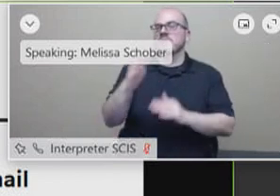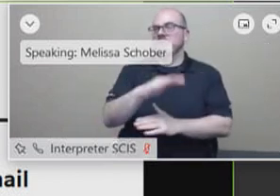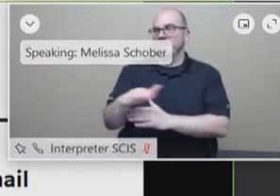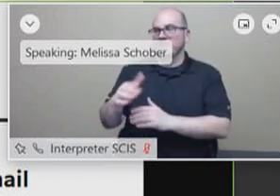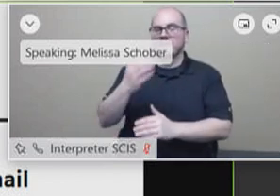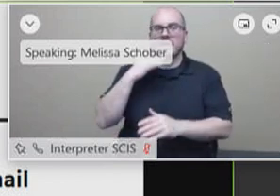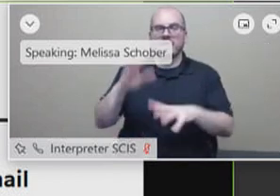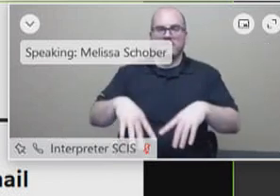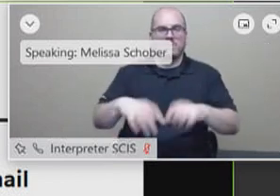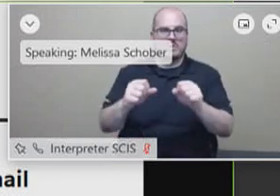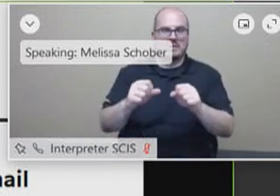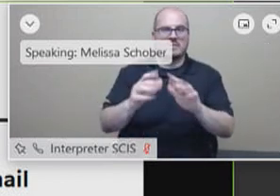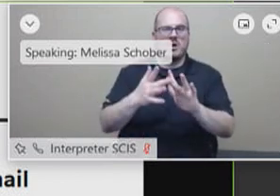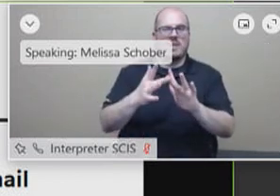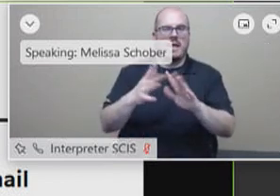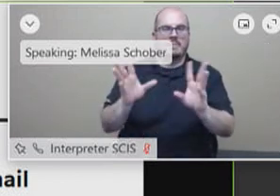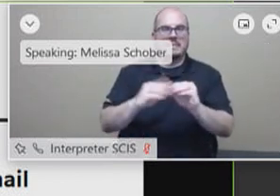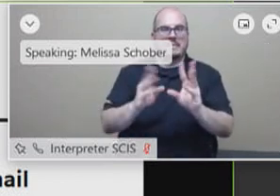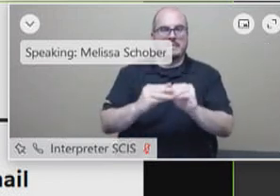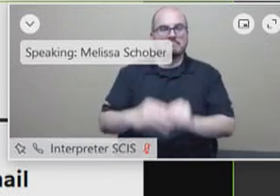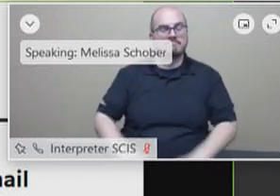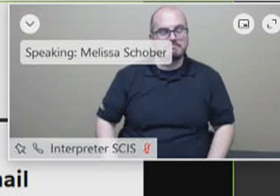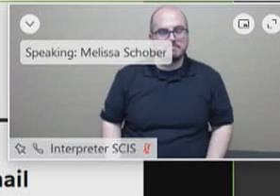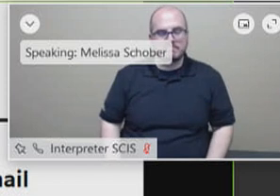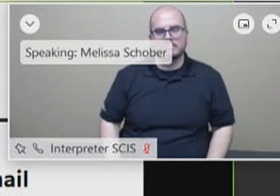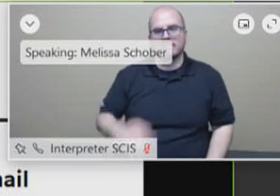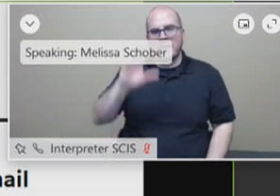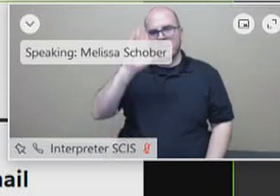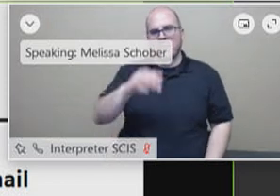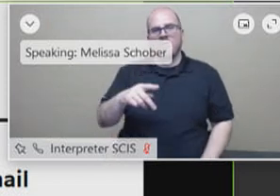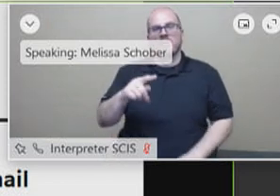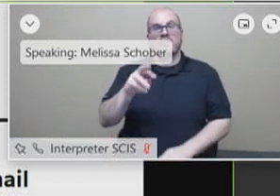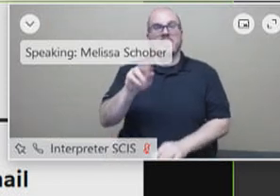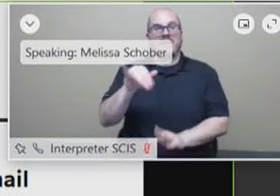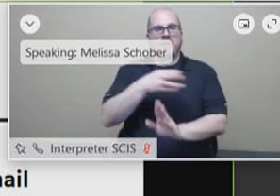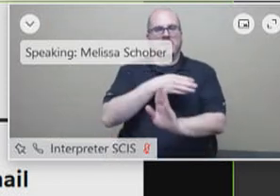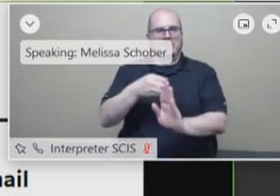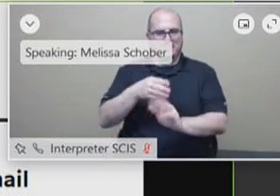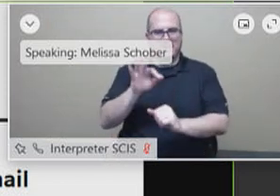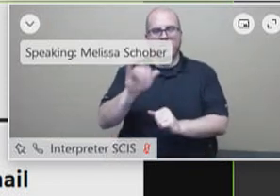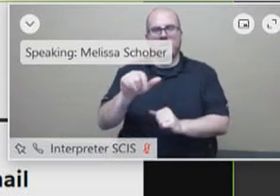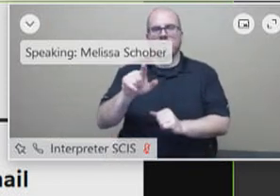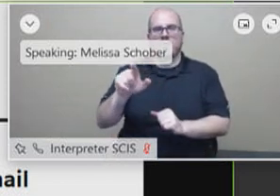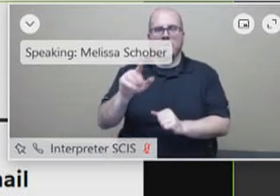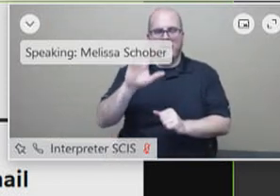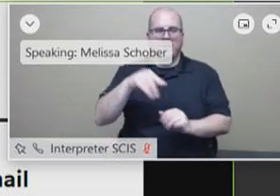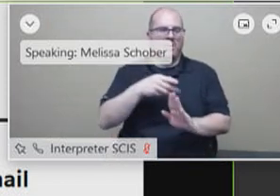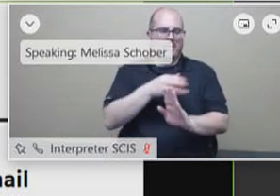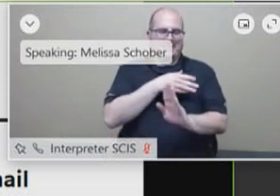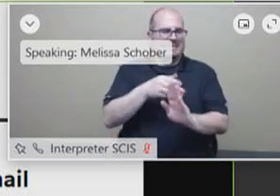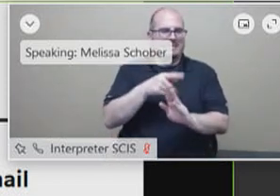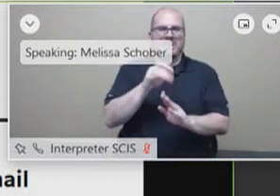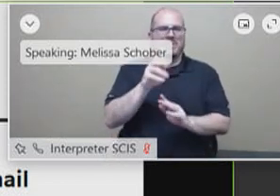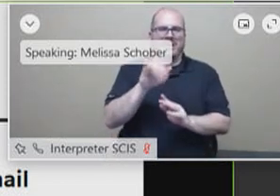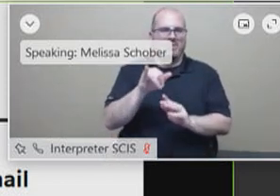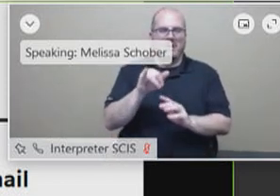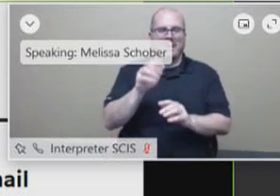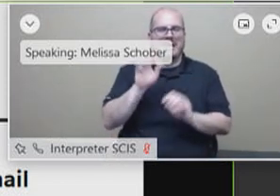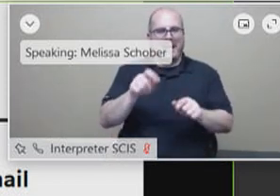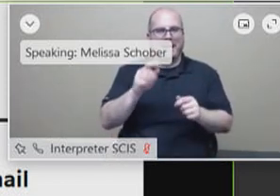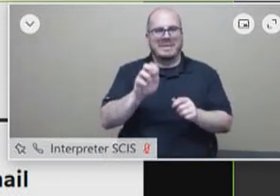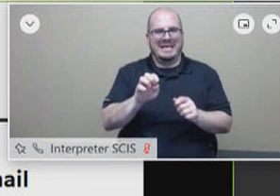this virtually. I know that the preliminary FY21 numbers are in fact just that, very preliminary and to be amended.